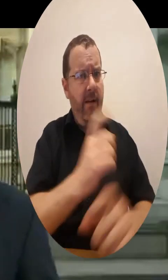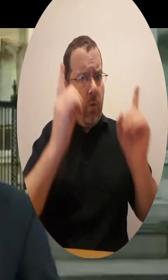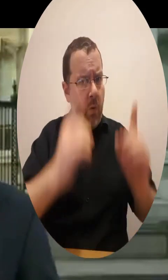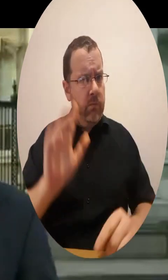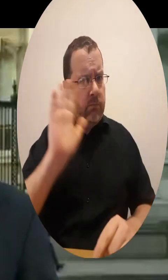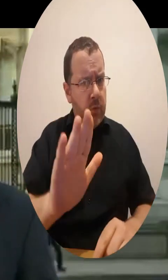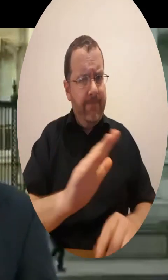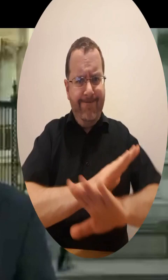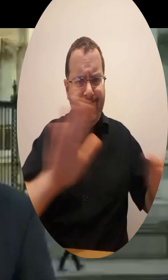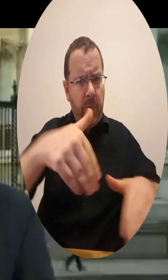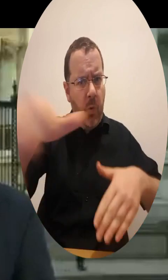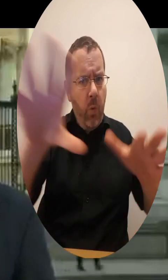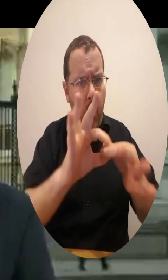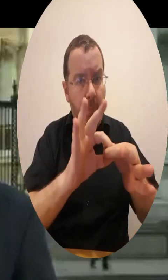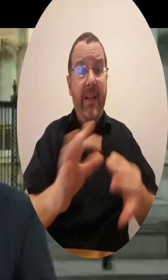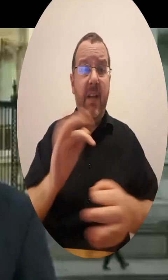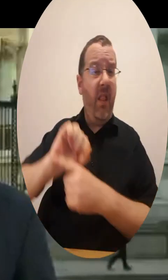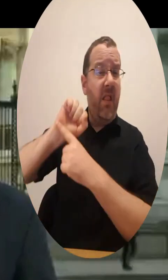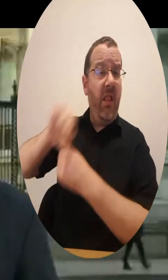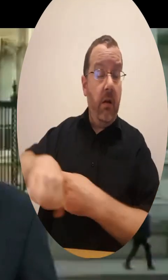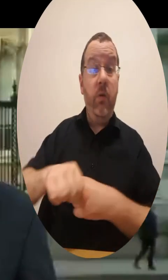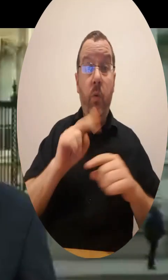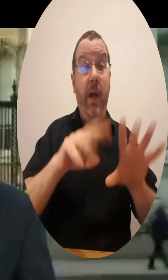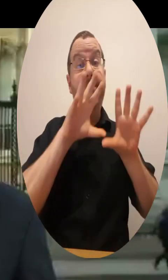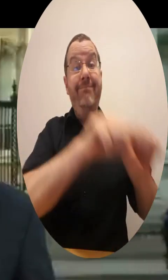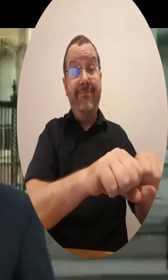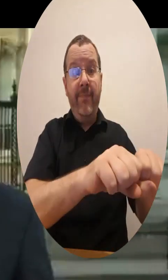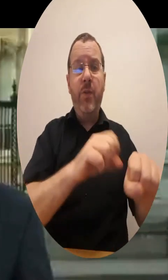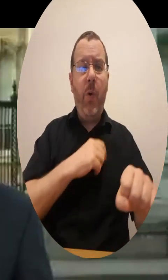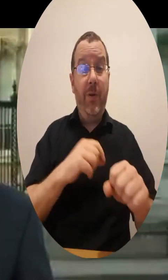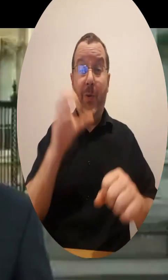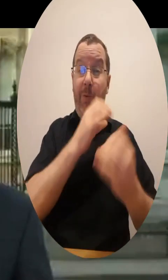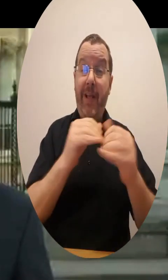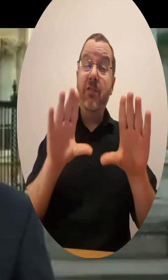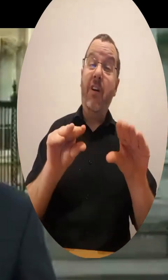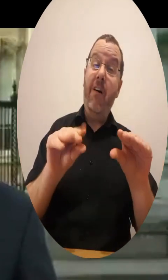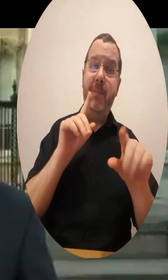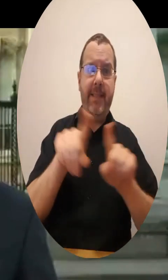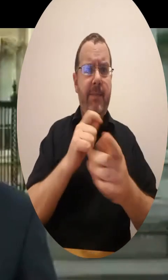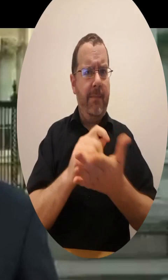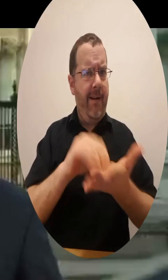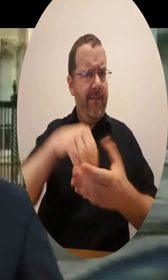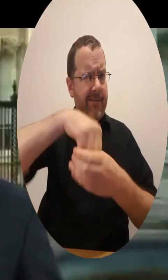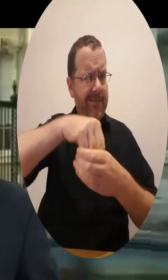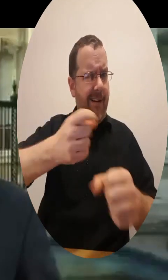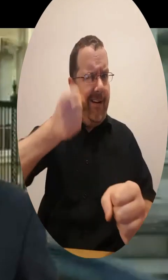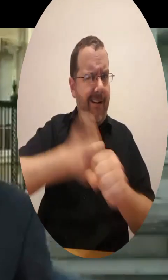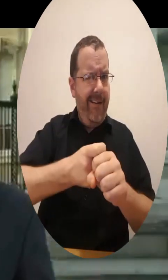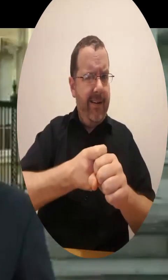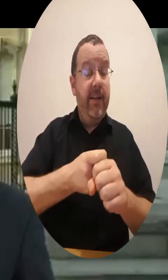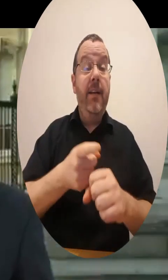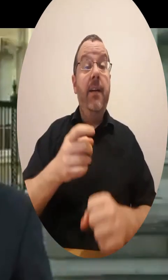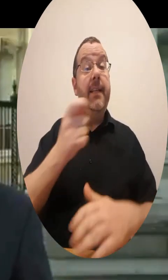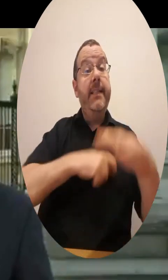they have powers of detention. So there is iron in that velvet glove. The Taoiseach said he hopes people